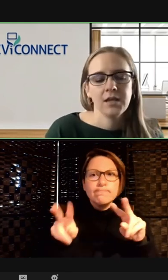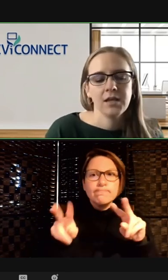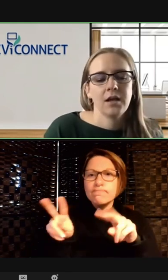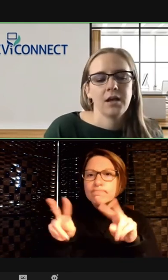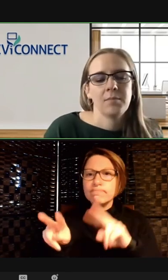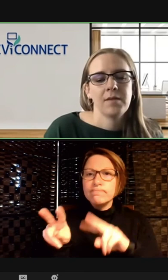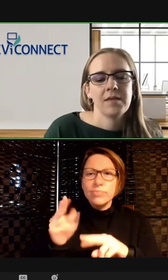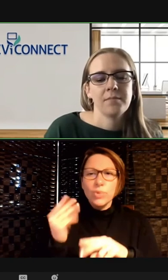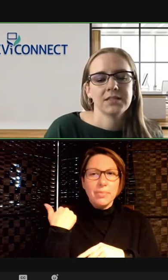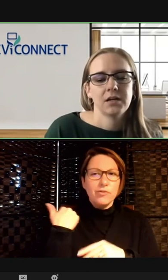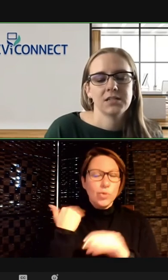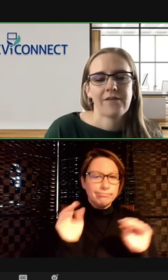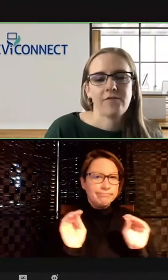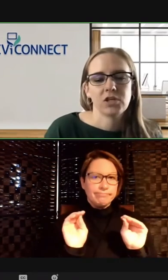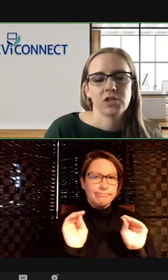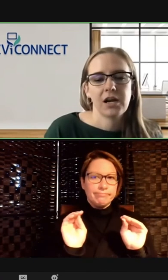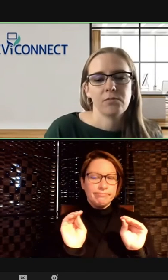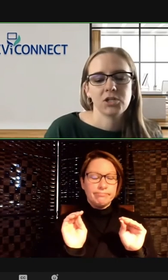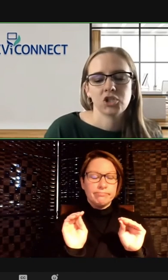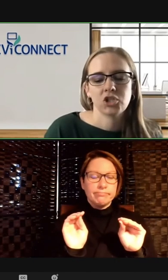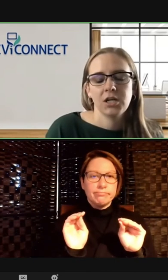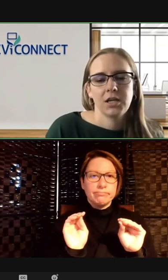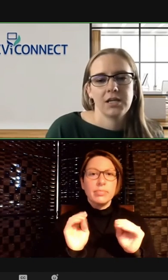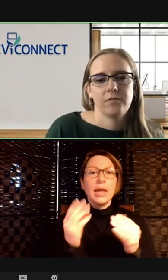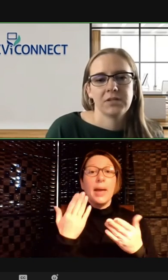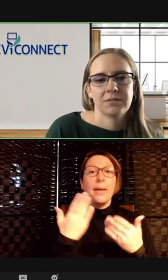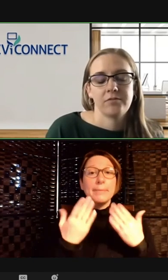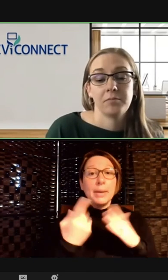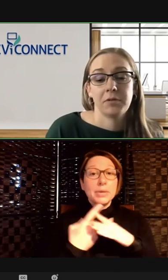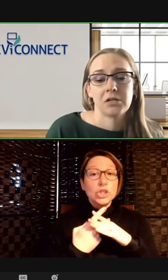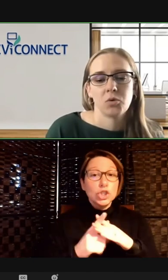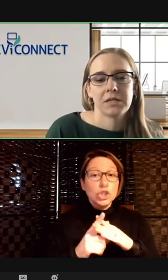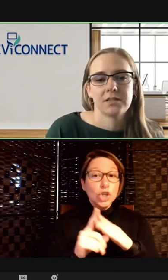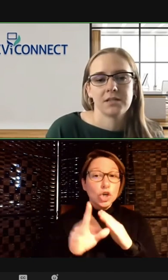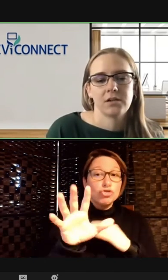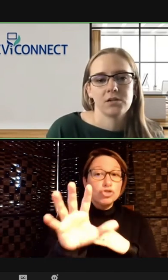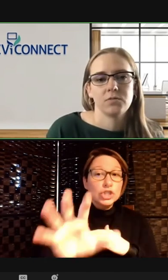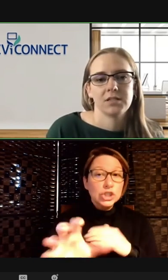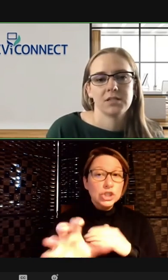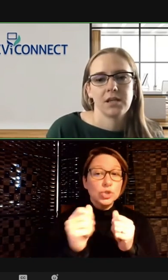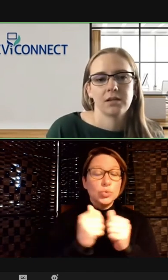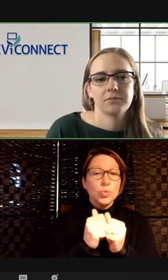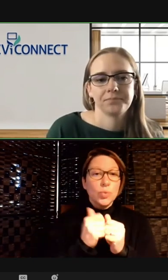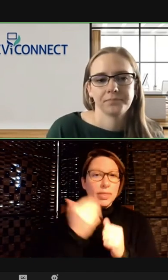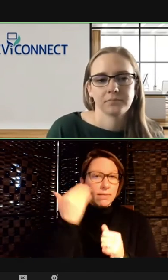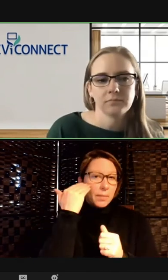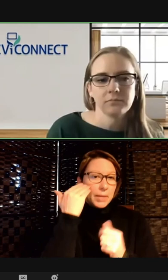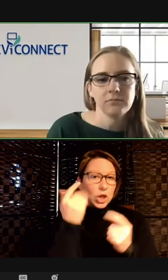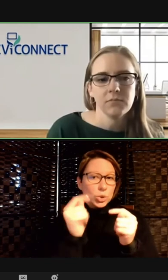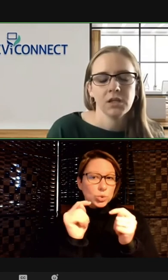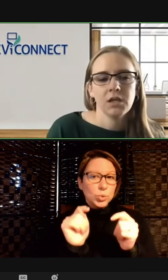done that. And they might start to have a visually guided reach with some of their familiar toys, things that they're used to